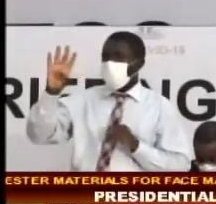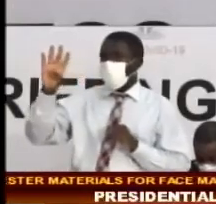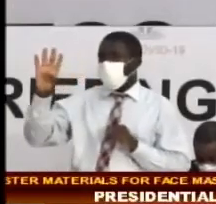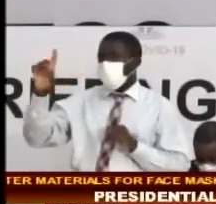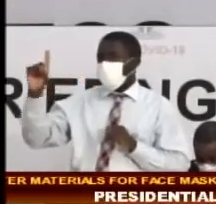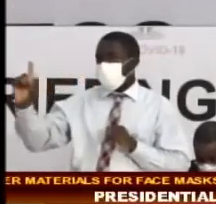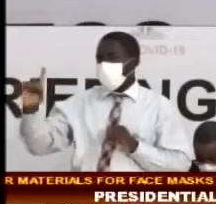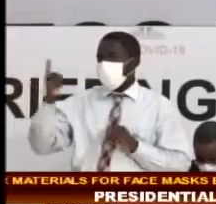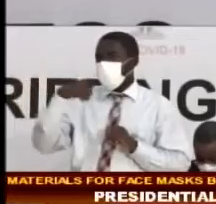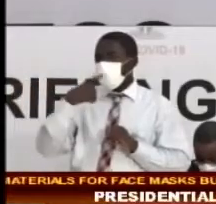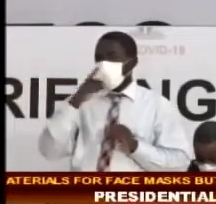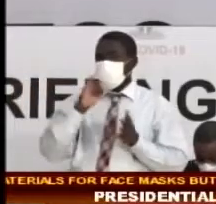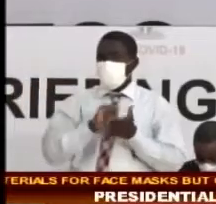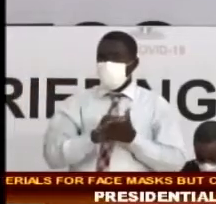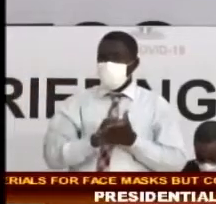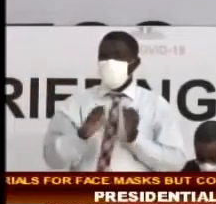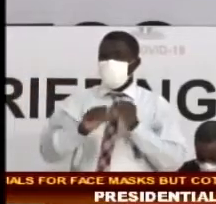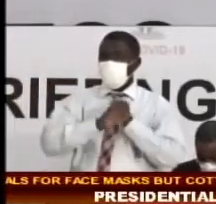which says the